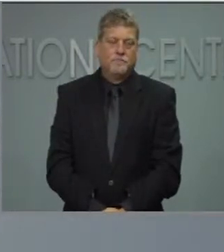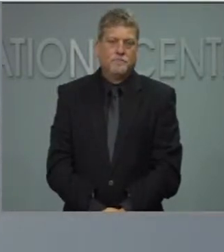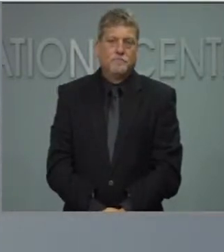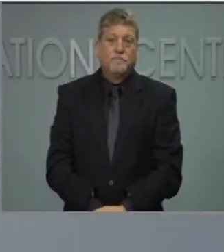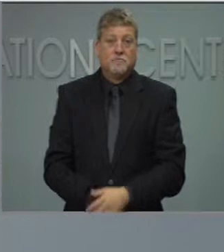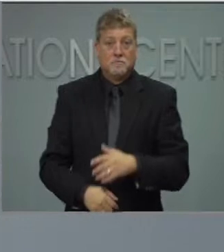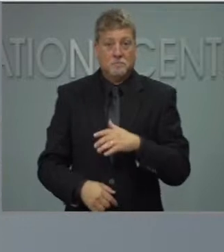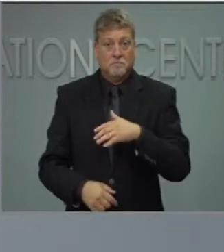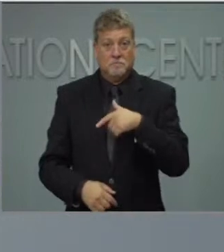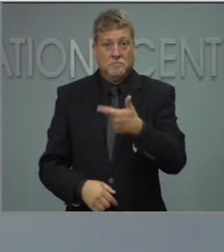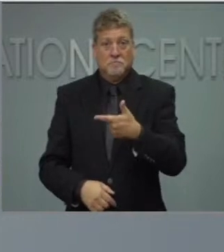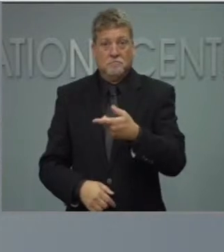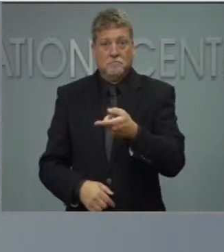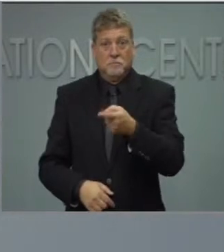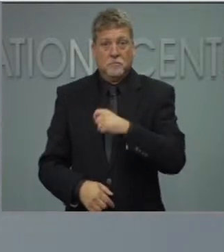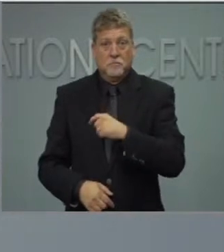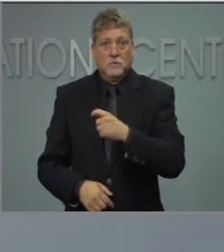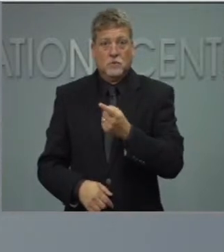Next question.